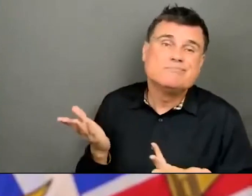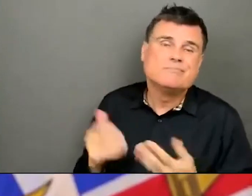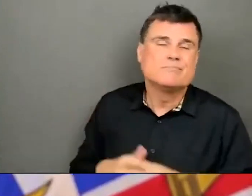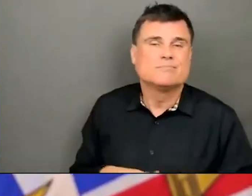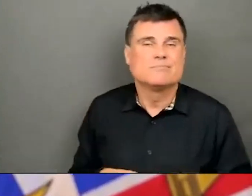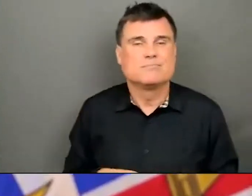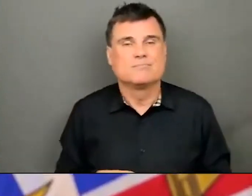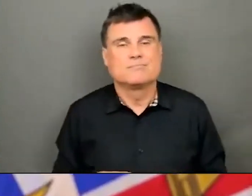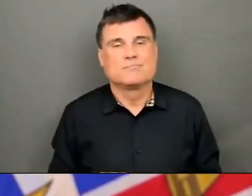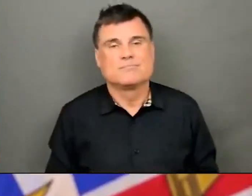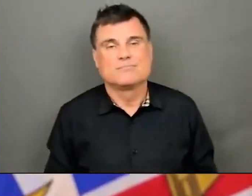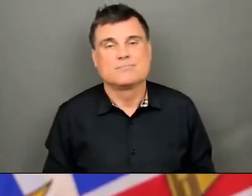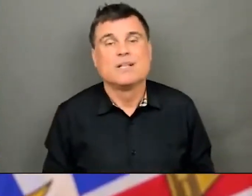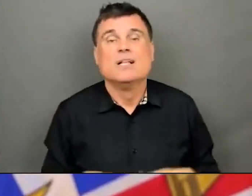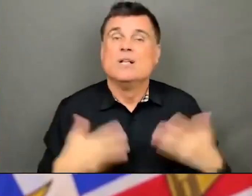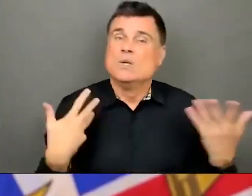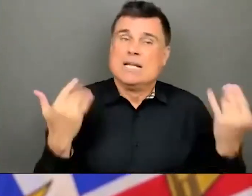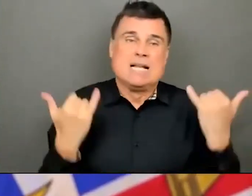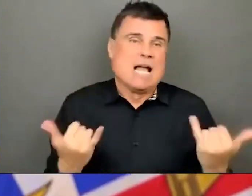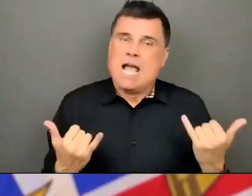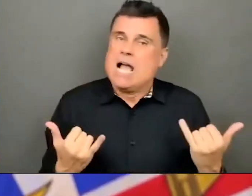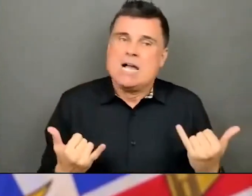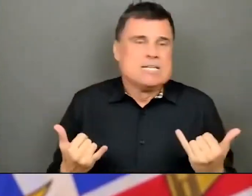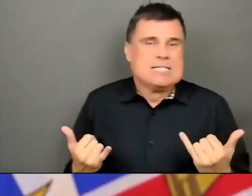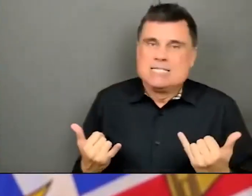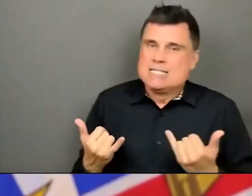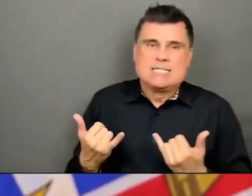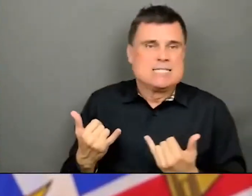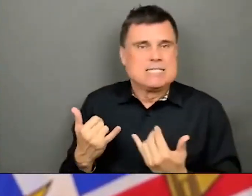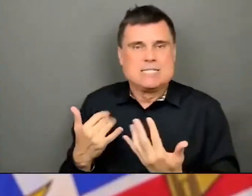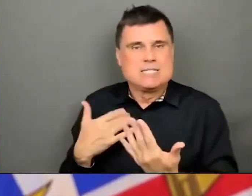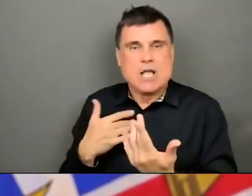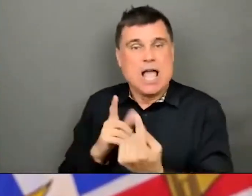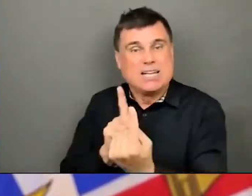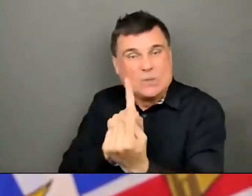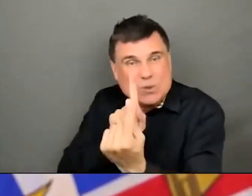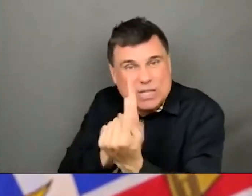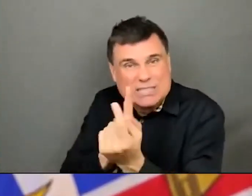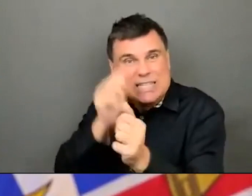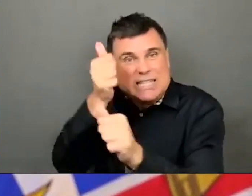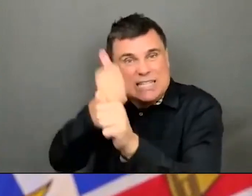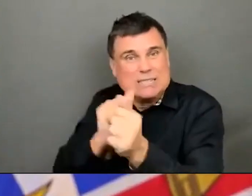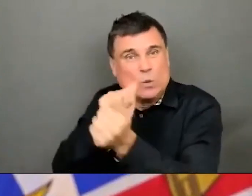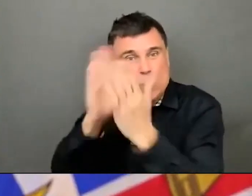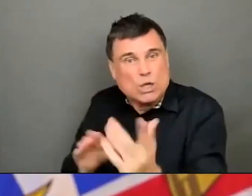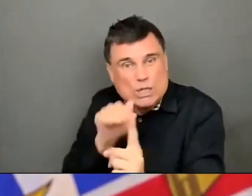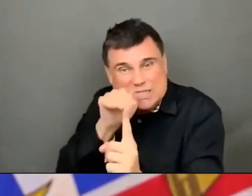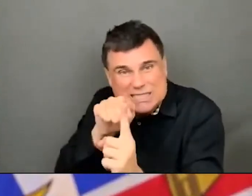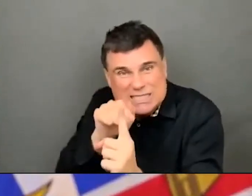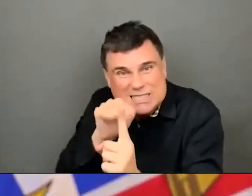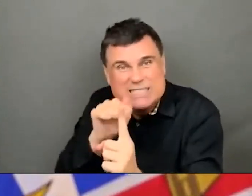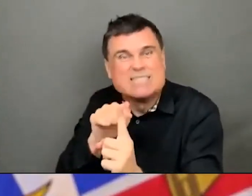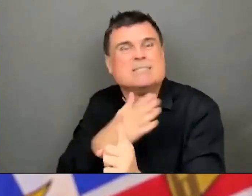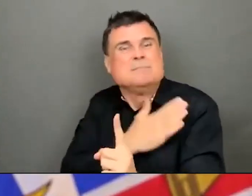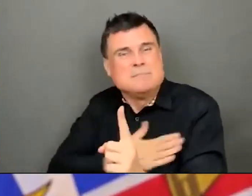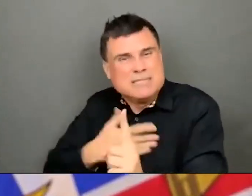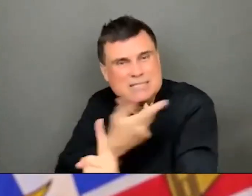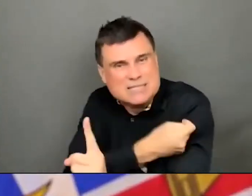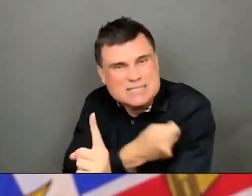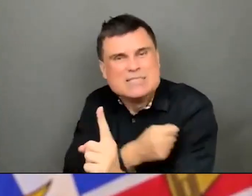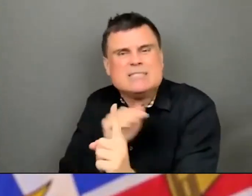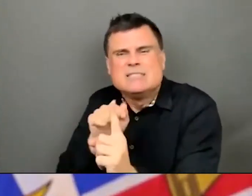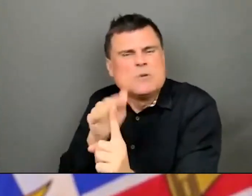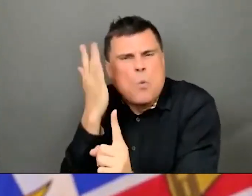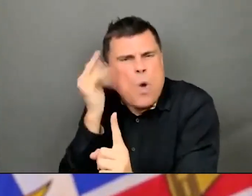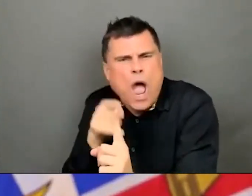of work, reaching out one-on-one to each individual healthcare worker to try and answer their questions, understand what is